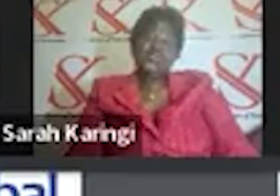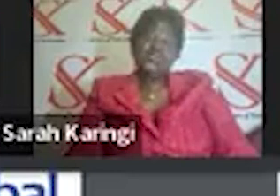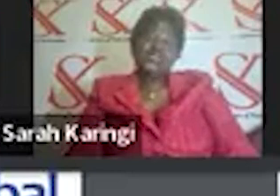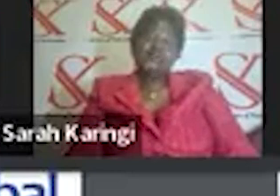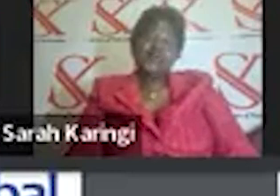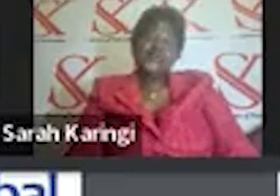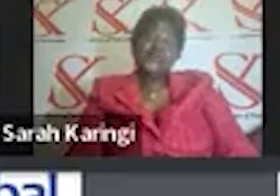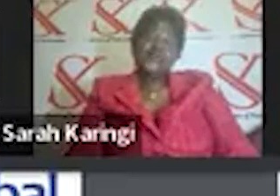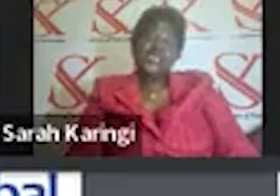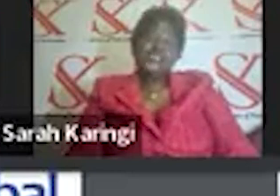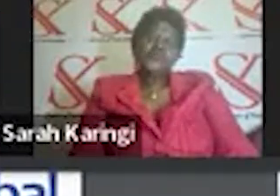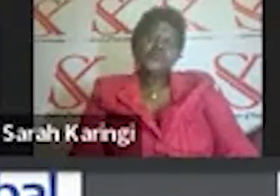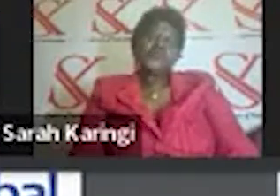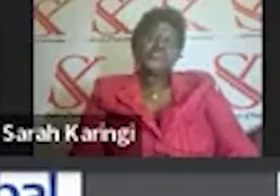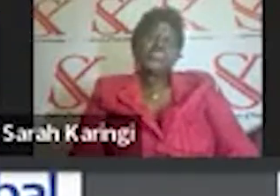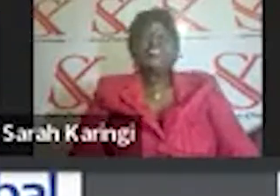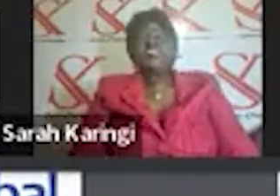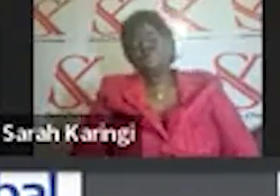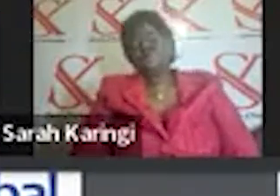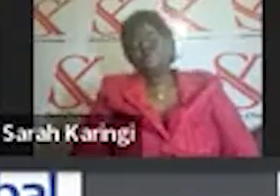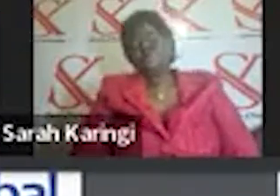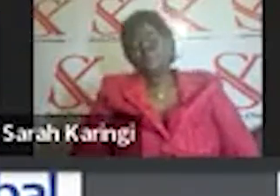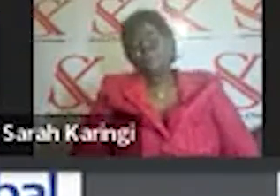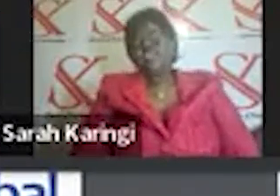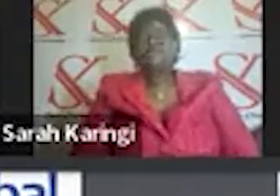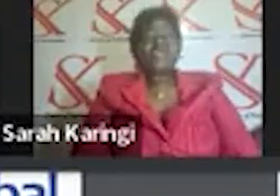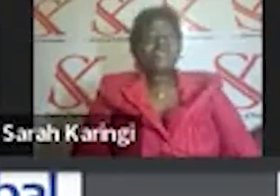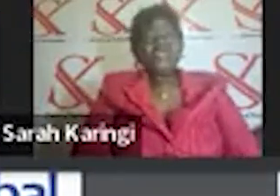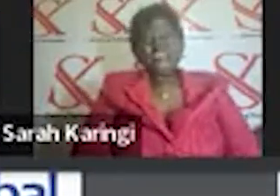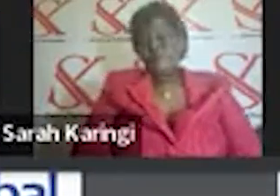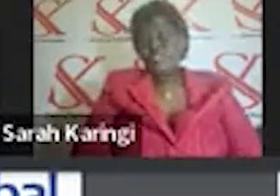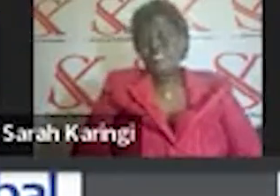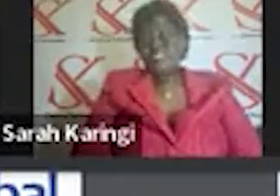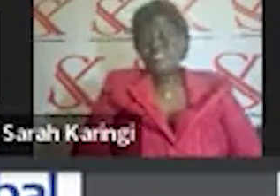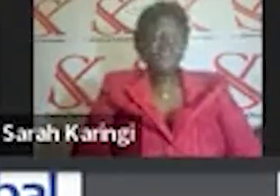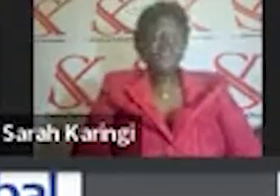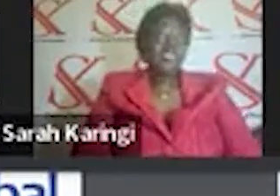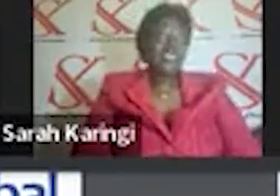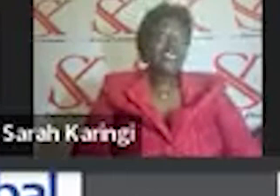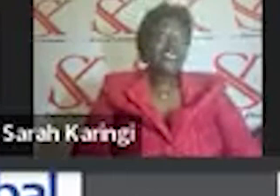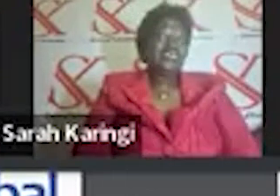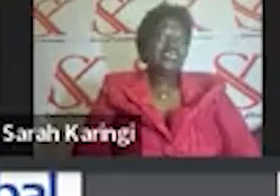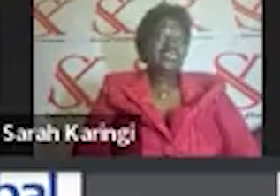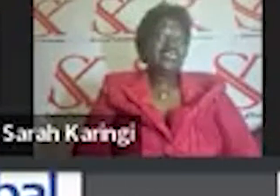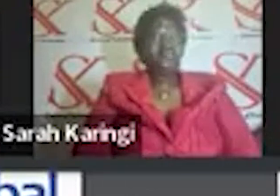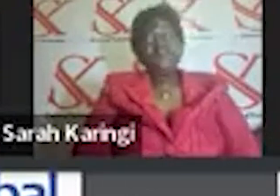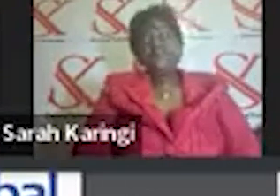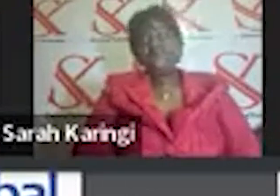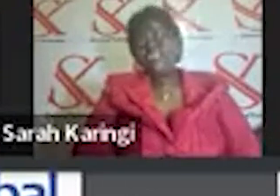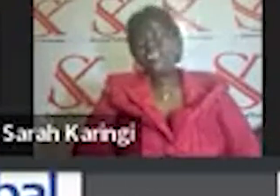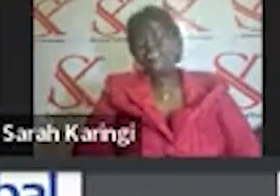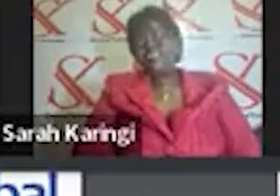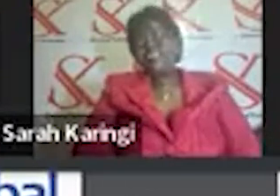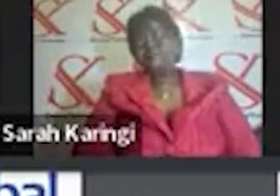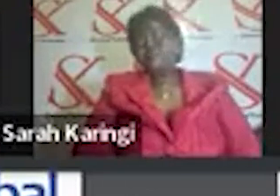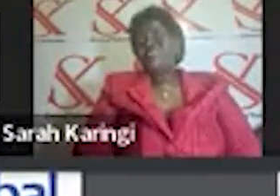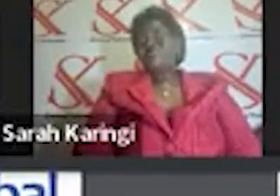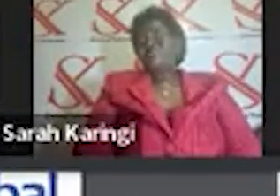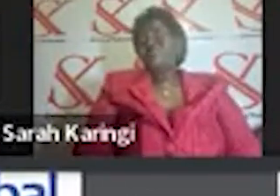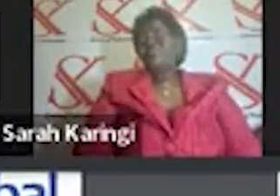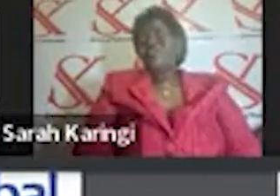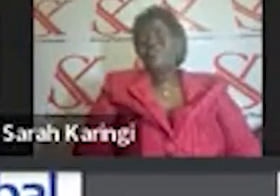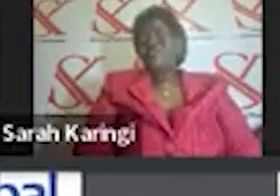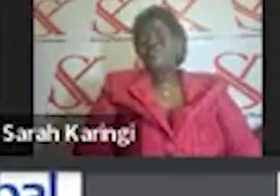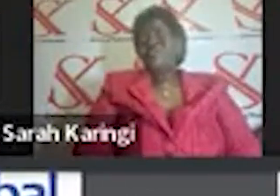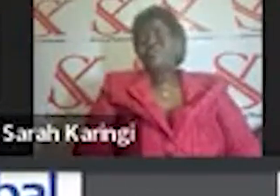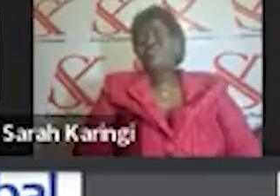say about you when you are not in the room. A room can be anywhere. It can be online, it can be offline. Maybe